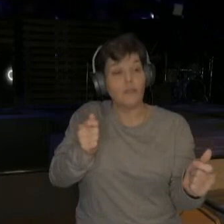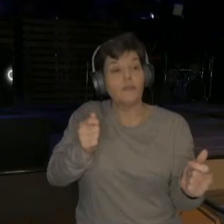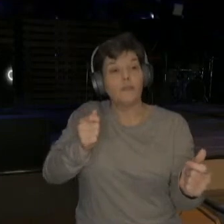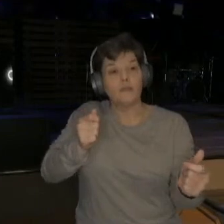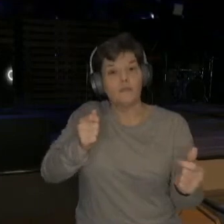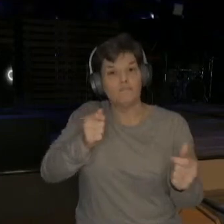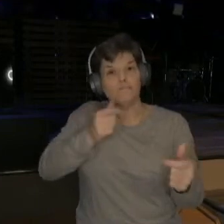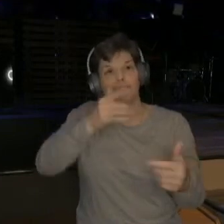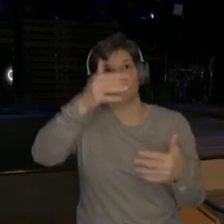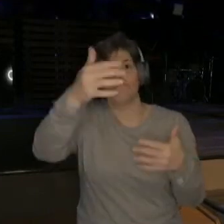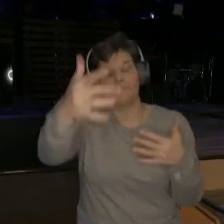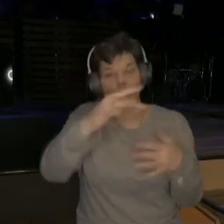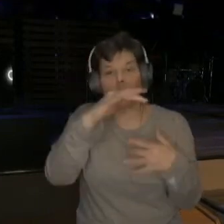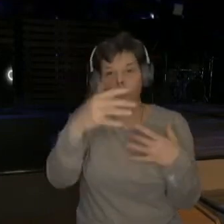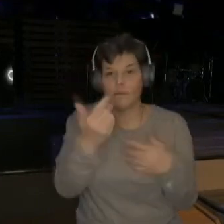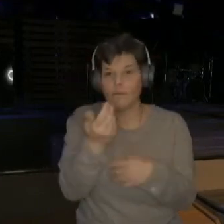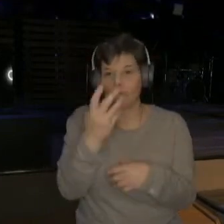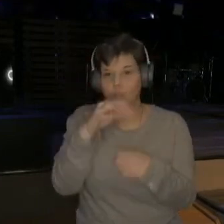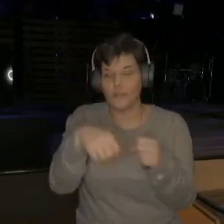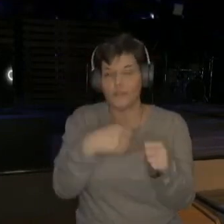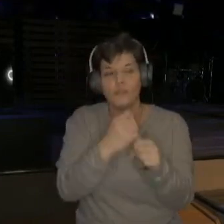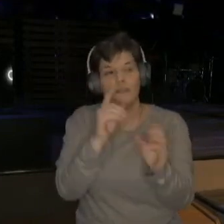civilianized elderly Private Ryan.